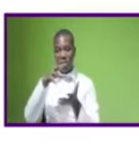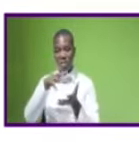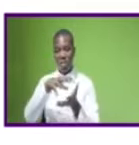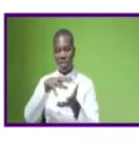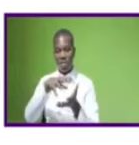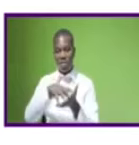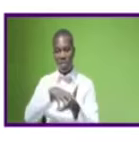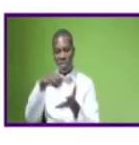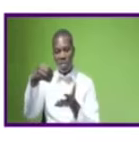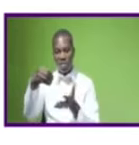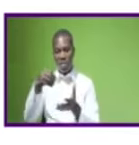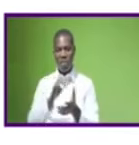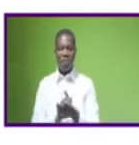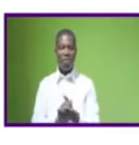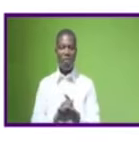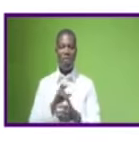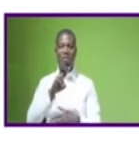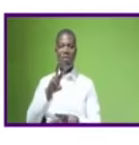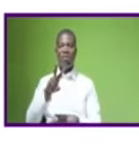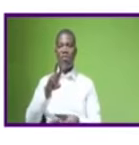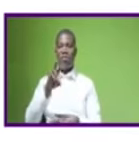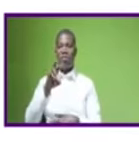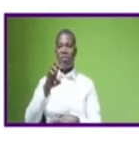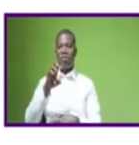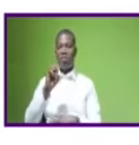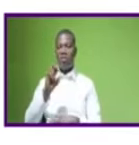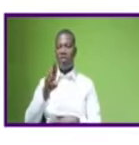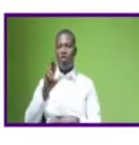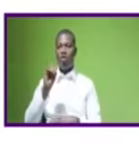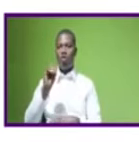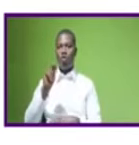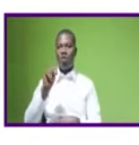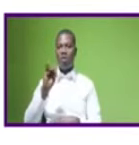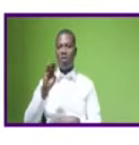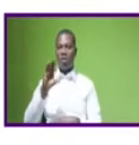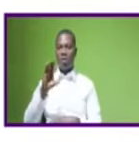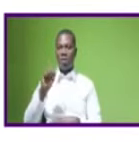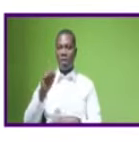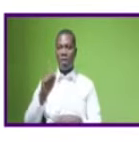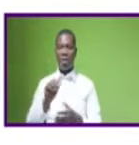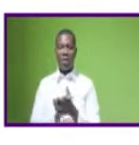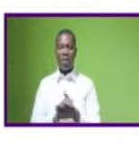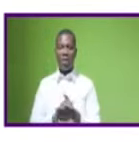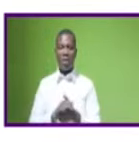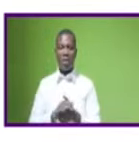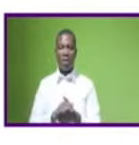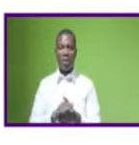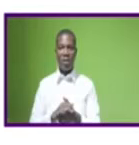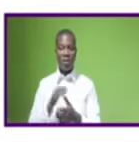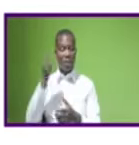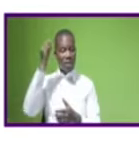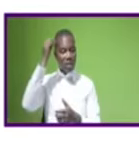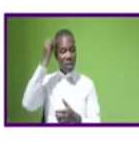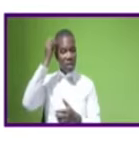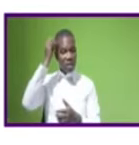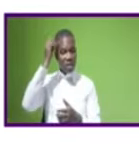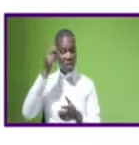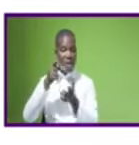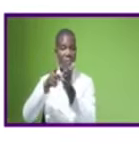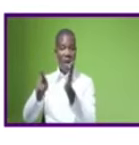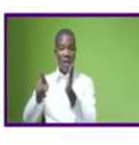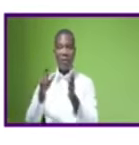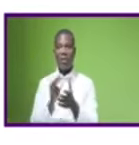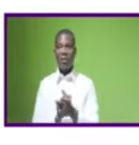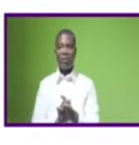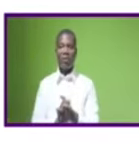Veronica made dukumwa na nitrinu yika ho. So if the face of Jesus was imprinted in the handkerchief of